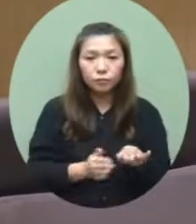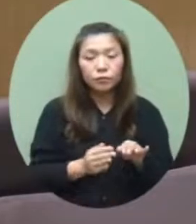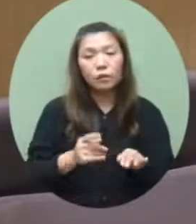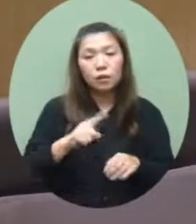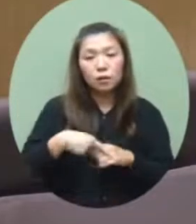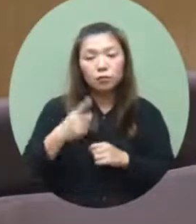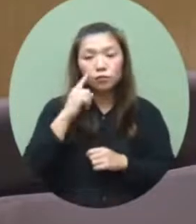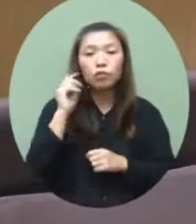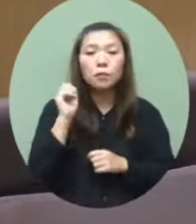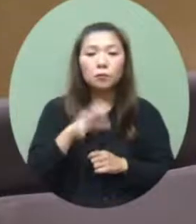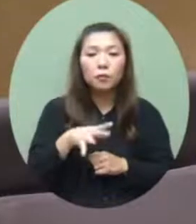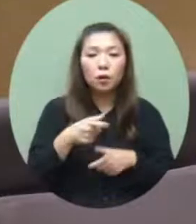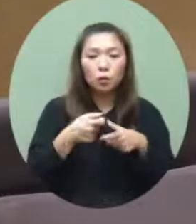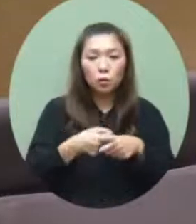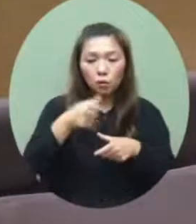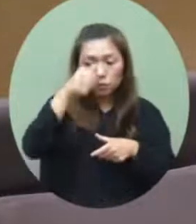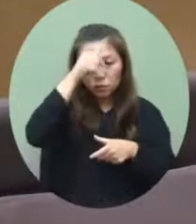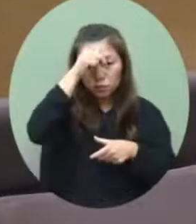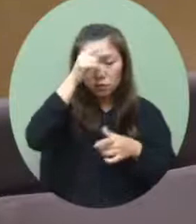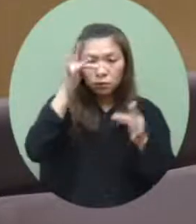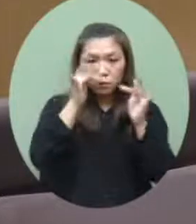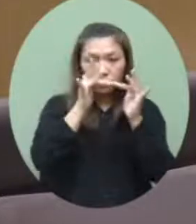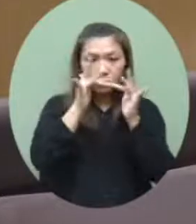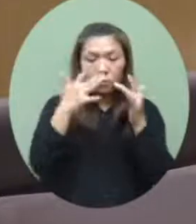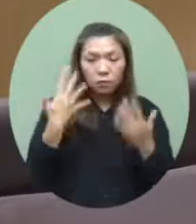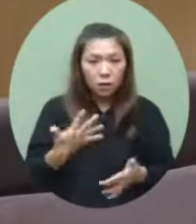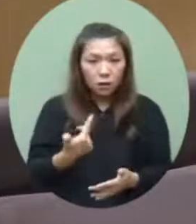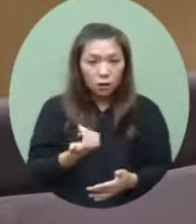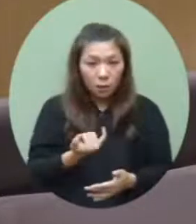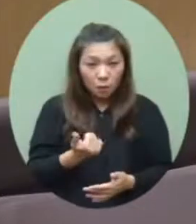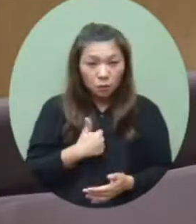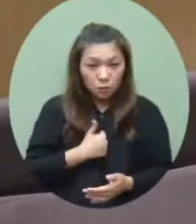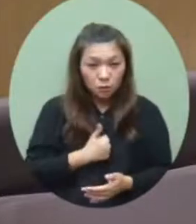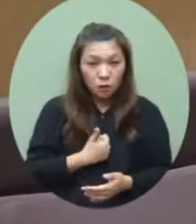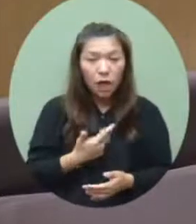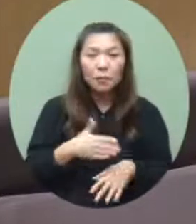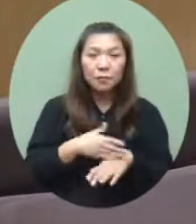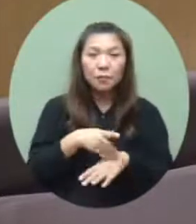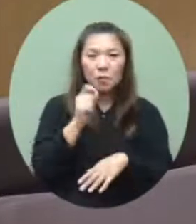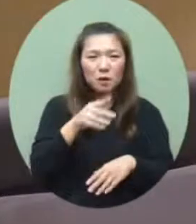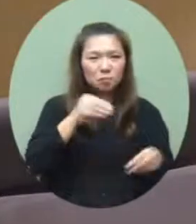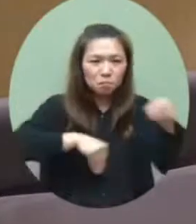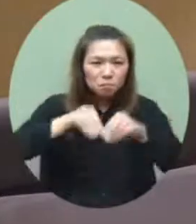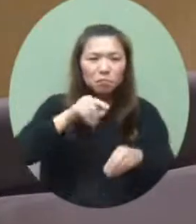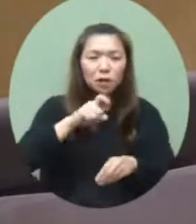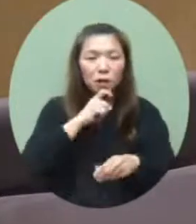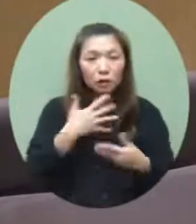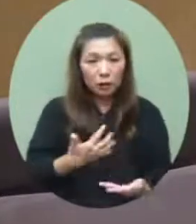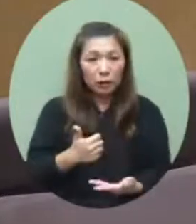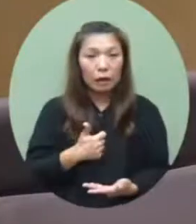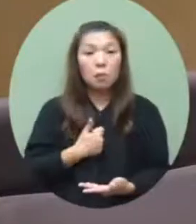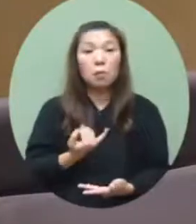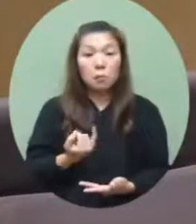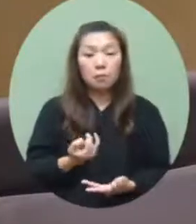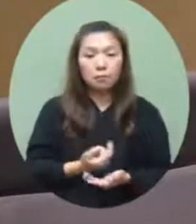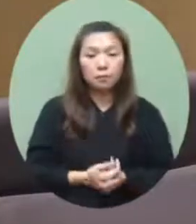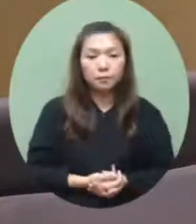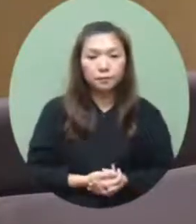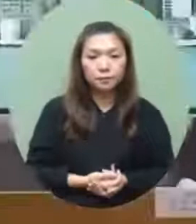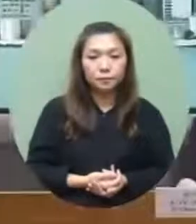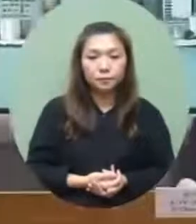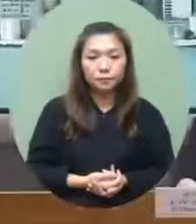of the age threshold? And for public hospitals, do we have enough beds? You mentioned